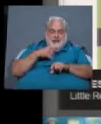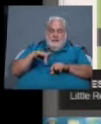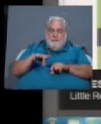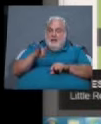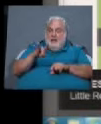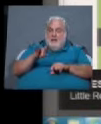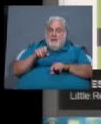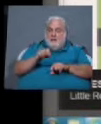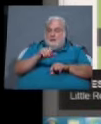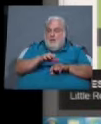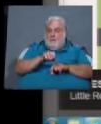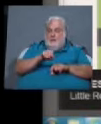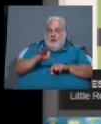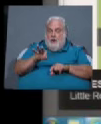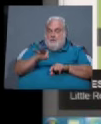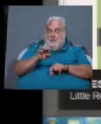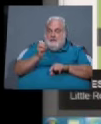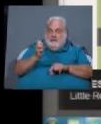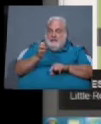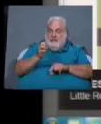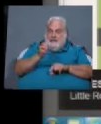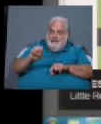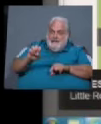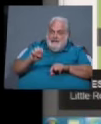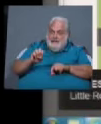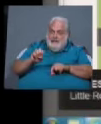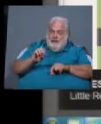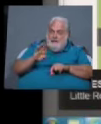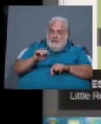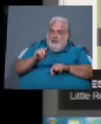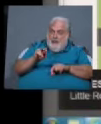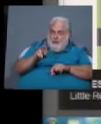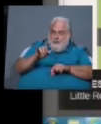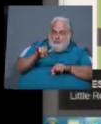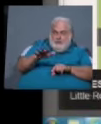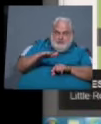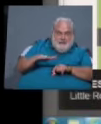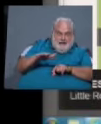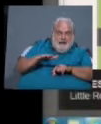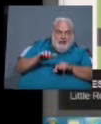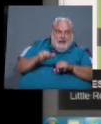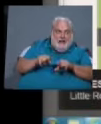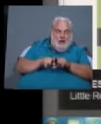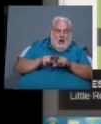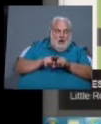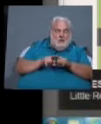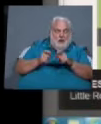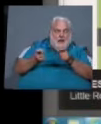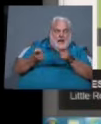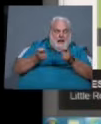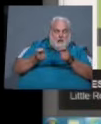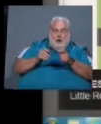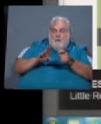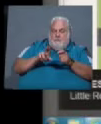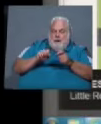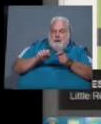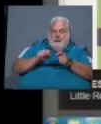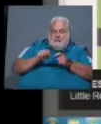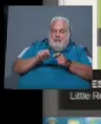on the east side of the site on Battery Street side that can easily accommodate bus pickup and